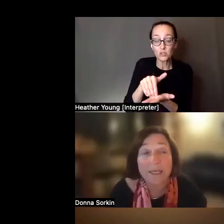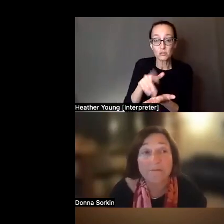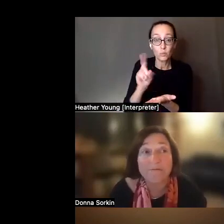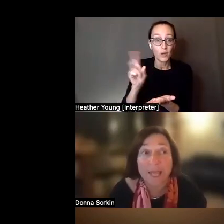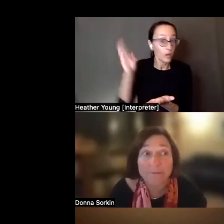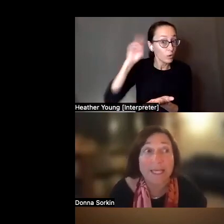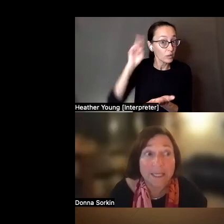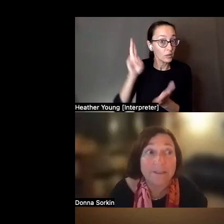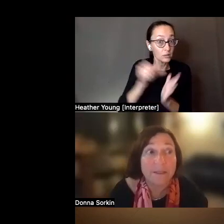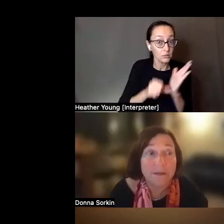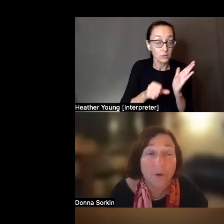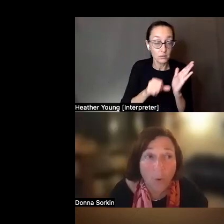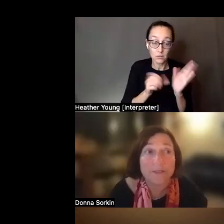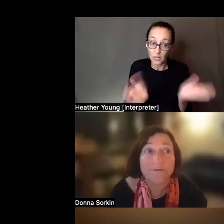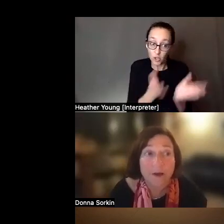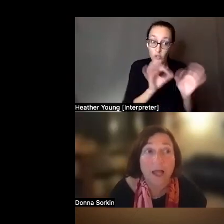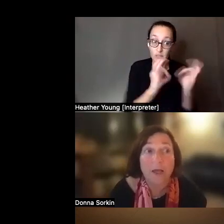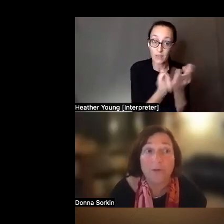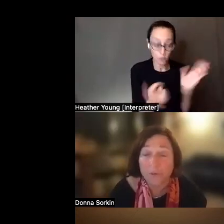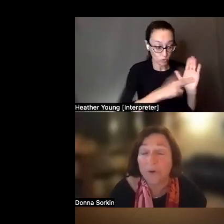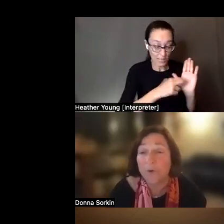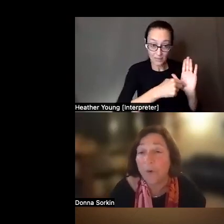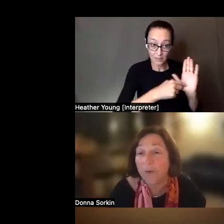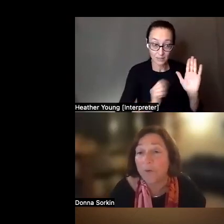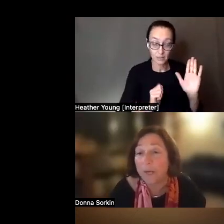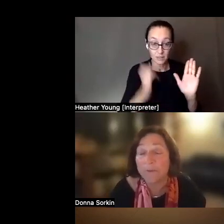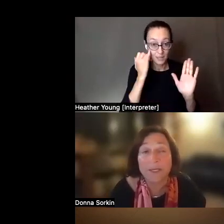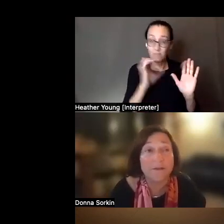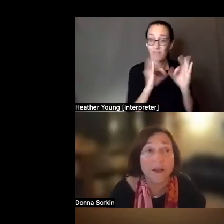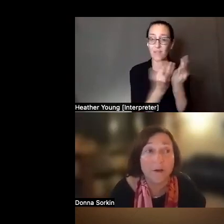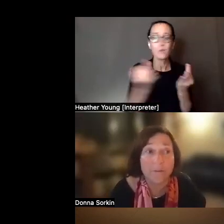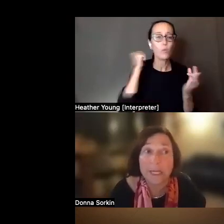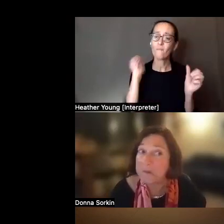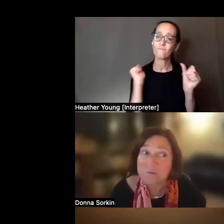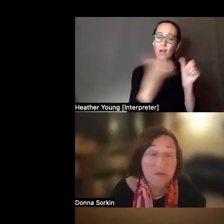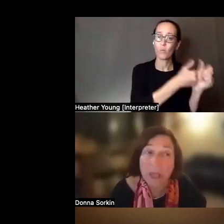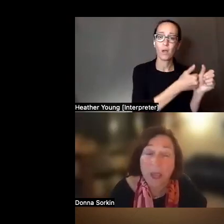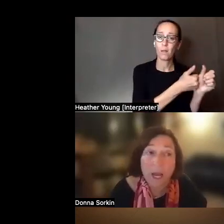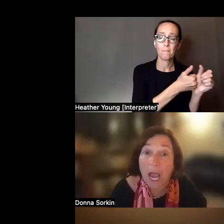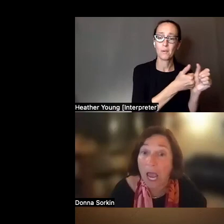And if a family isn't going to follow through on the recommended therapy,